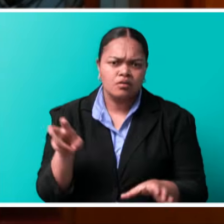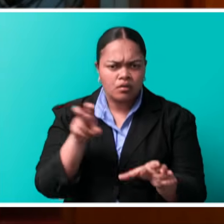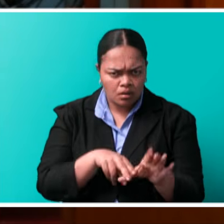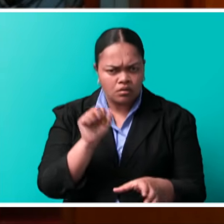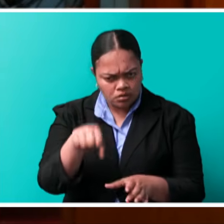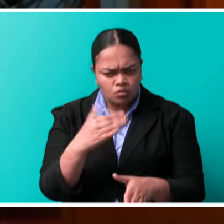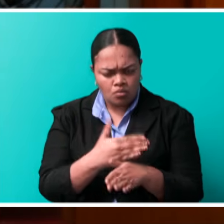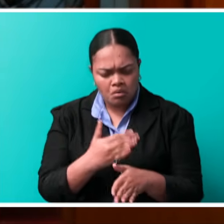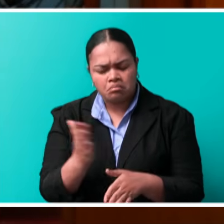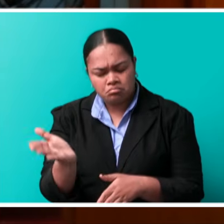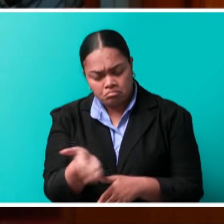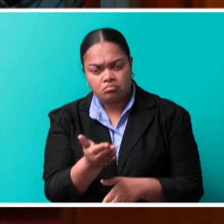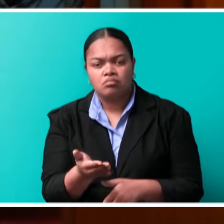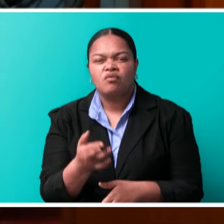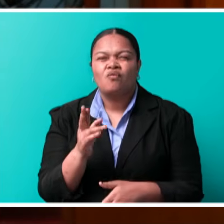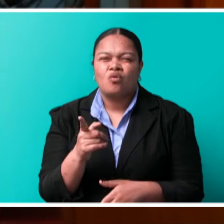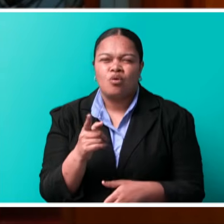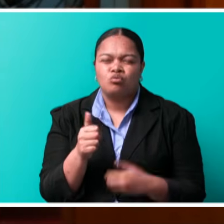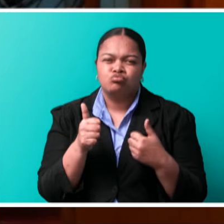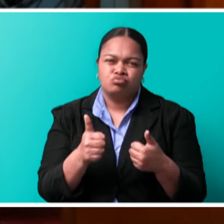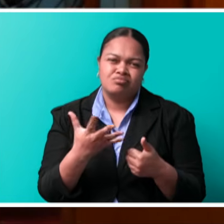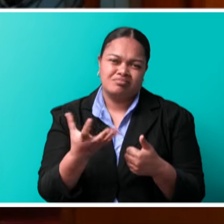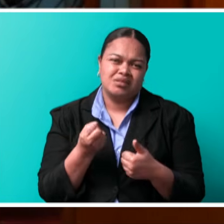employment, and economic opportunities.